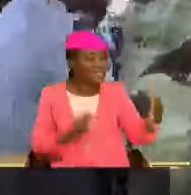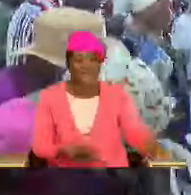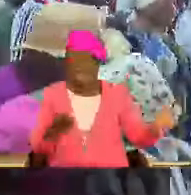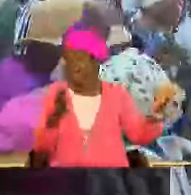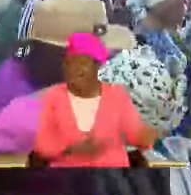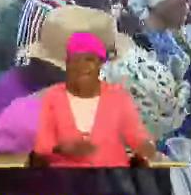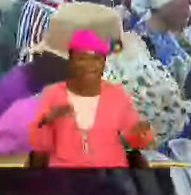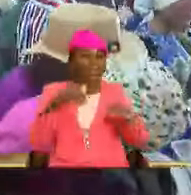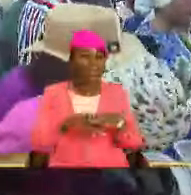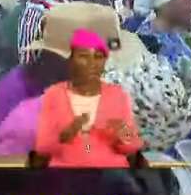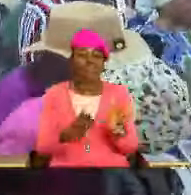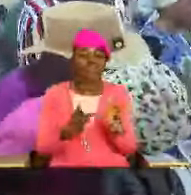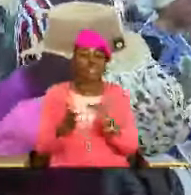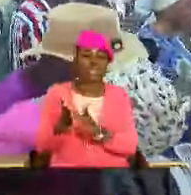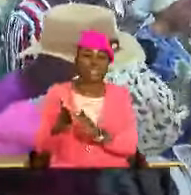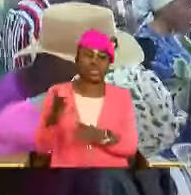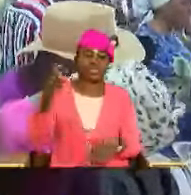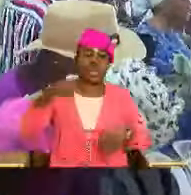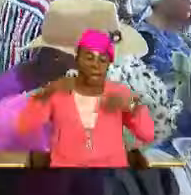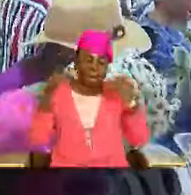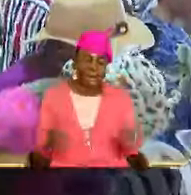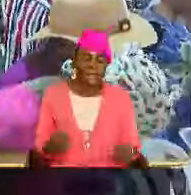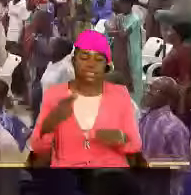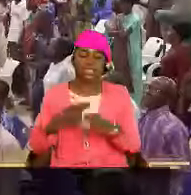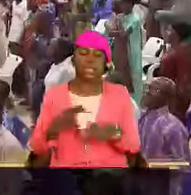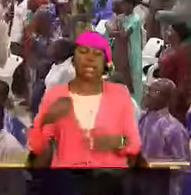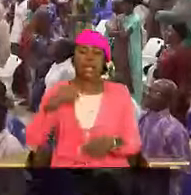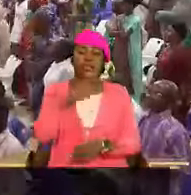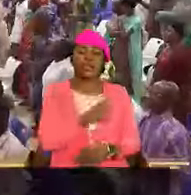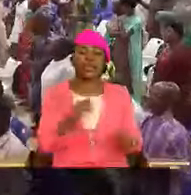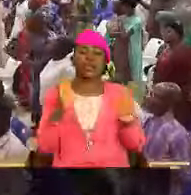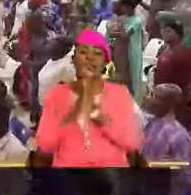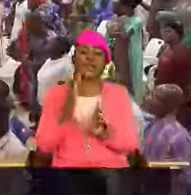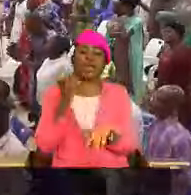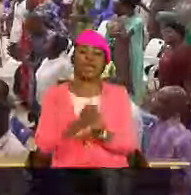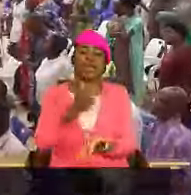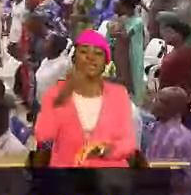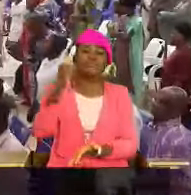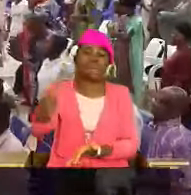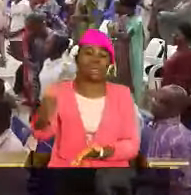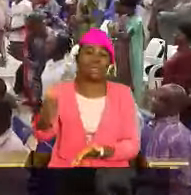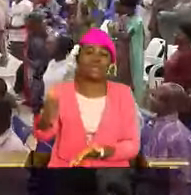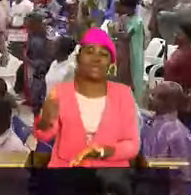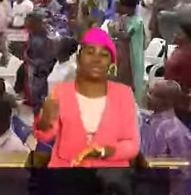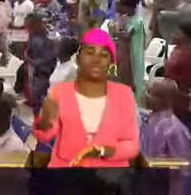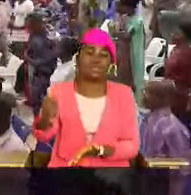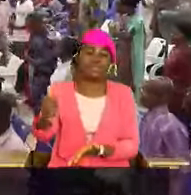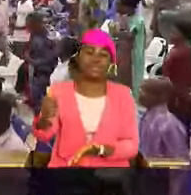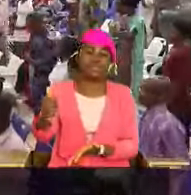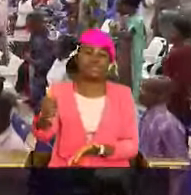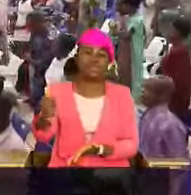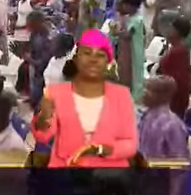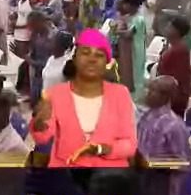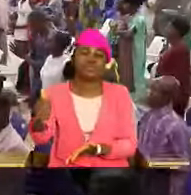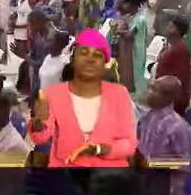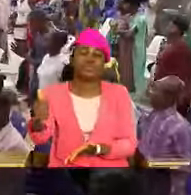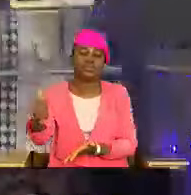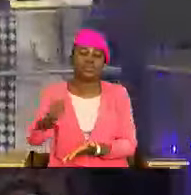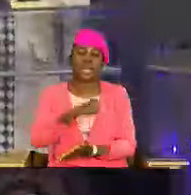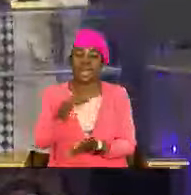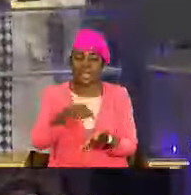in Jesus mighty name we pray this is the